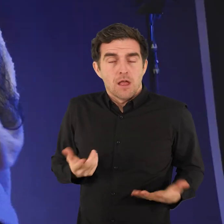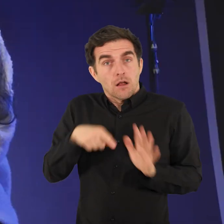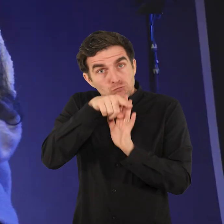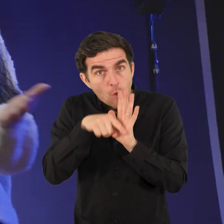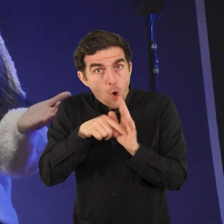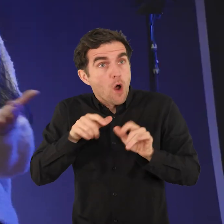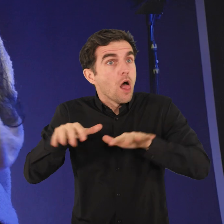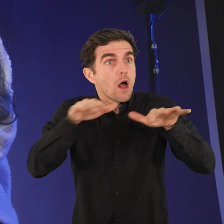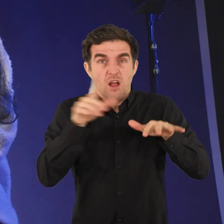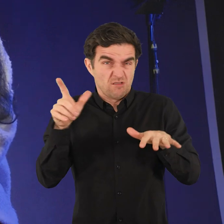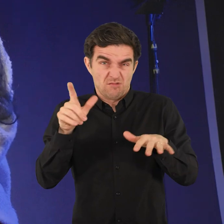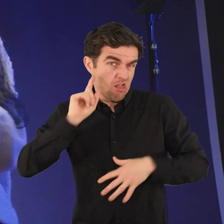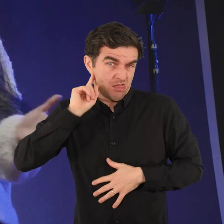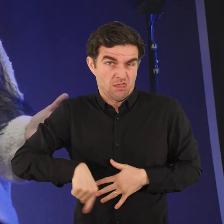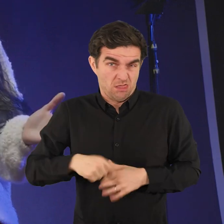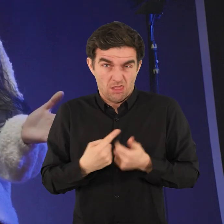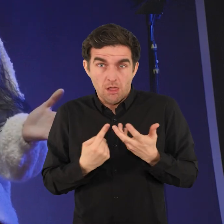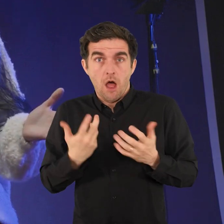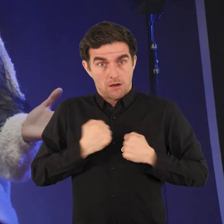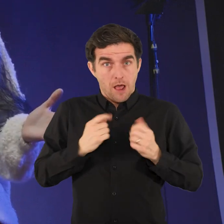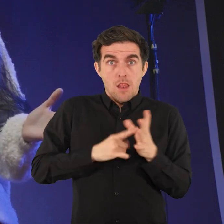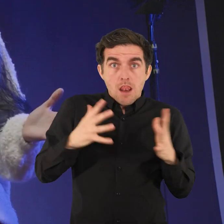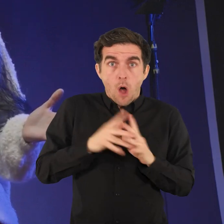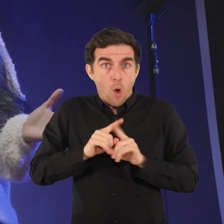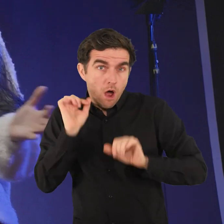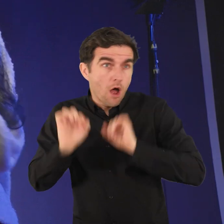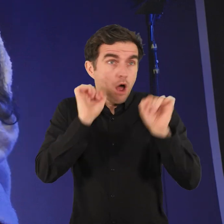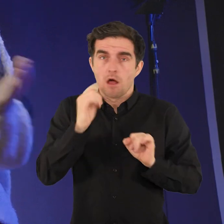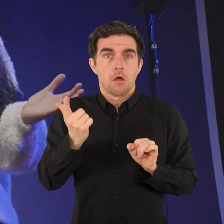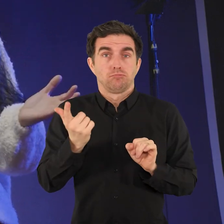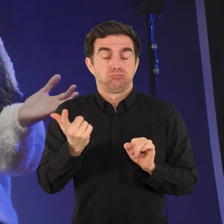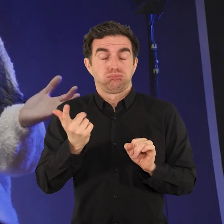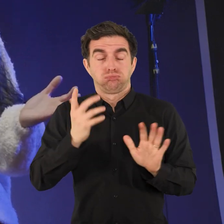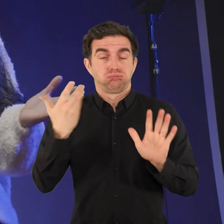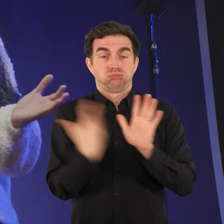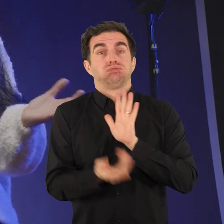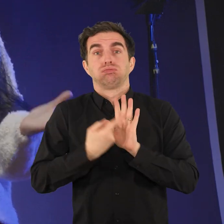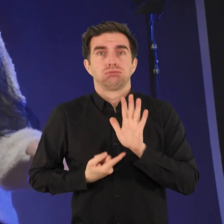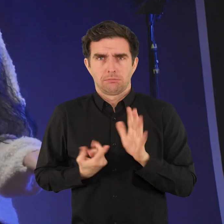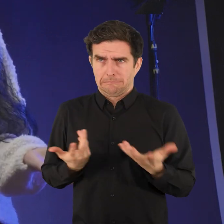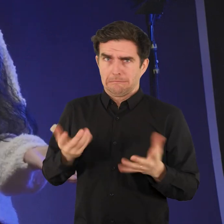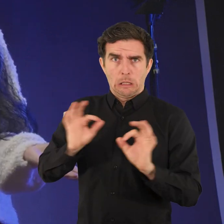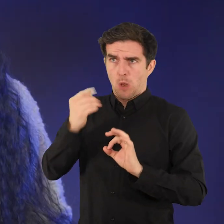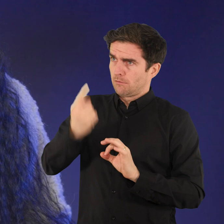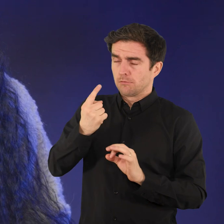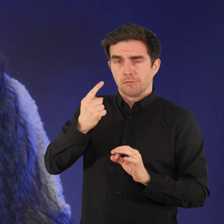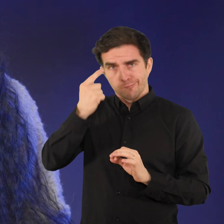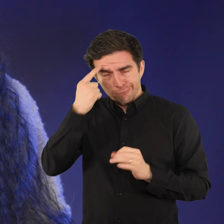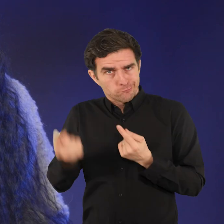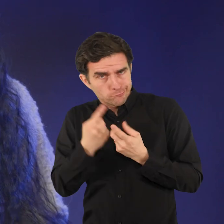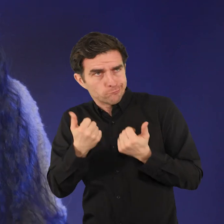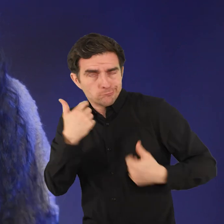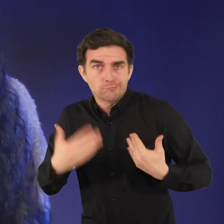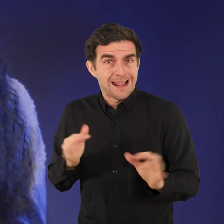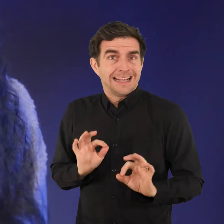He's breaking all the rules, he's breaking all the laws. He has no principles at all.